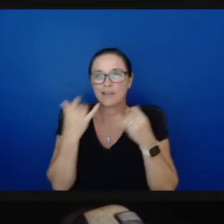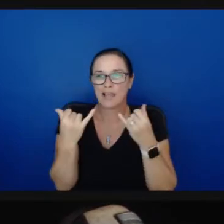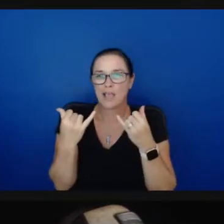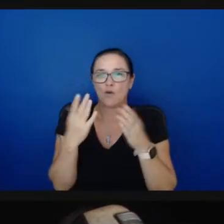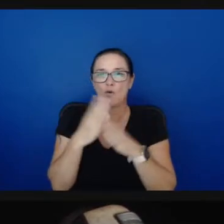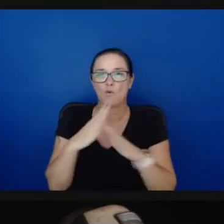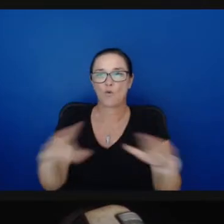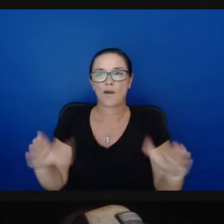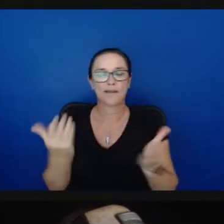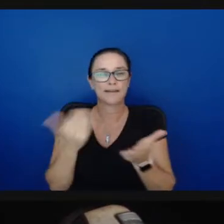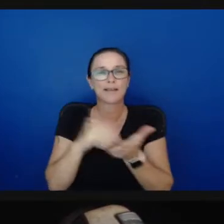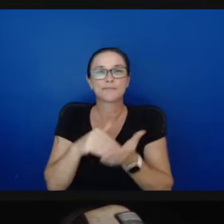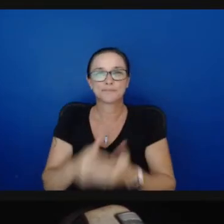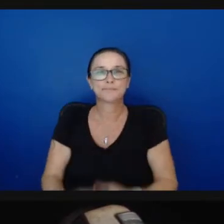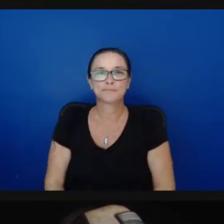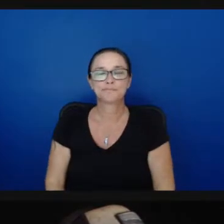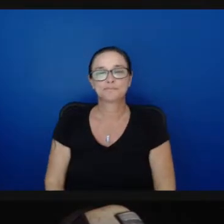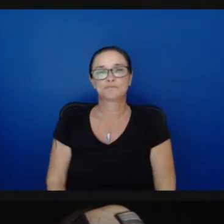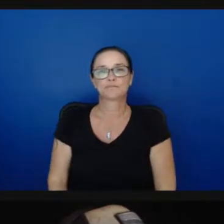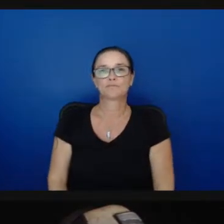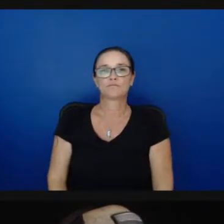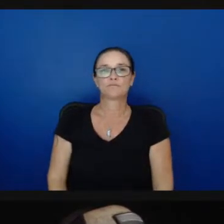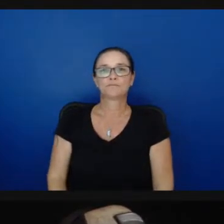zone once again.